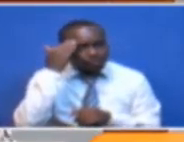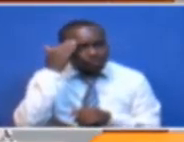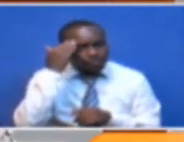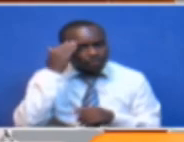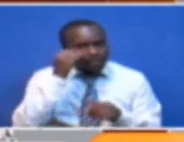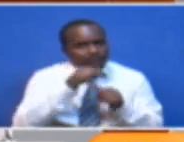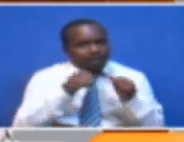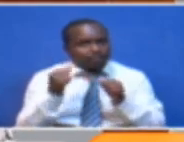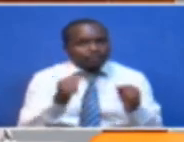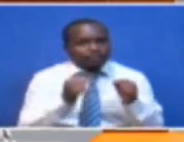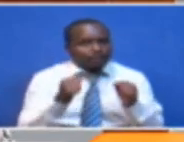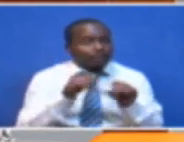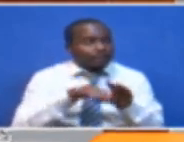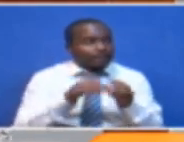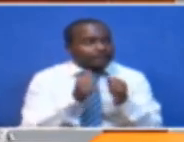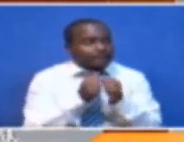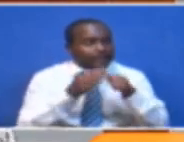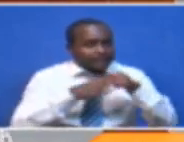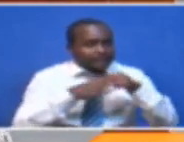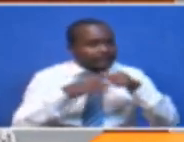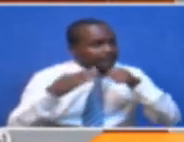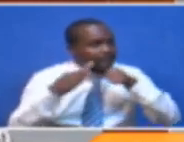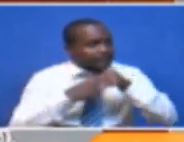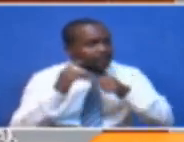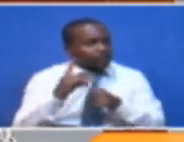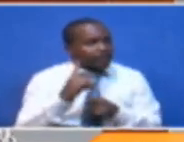about power 1981.